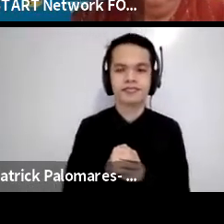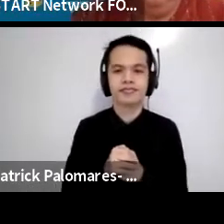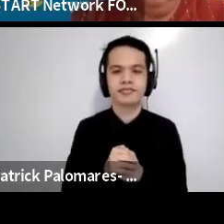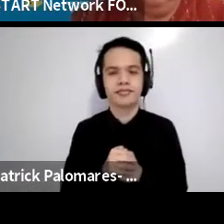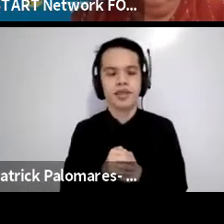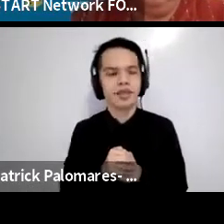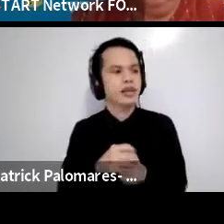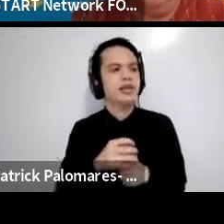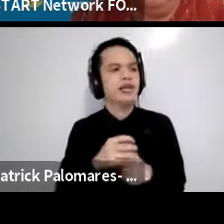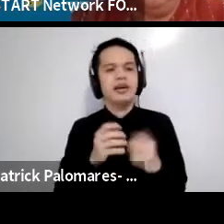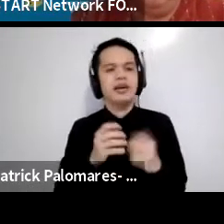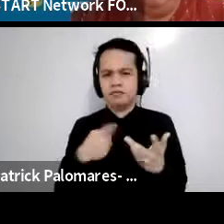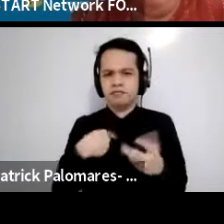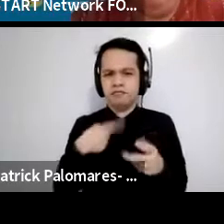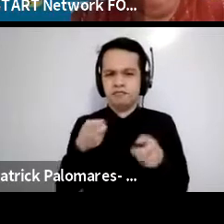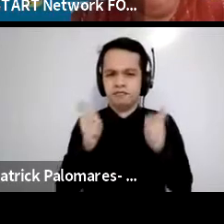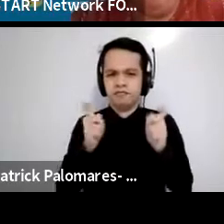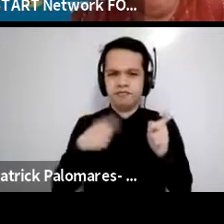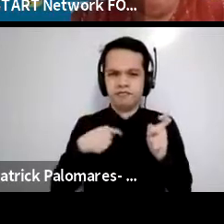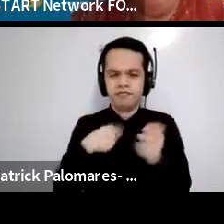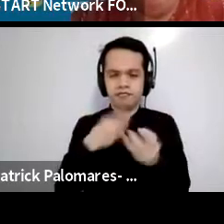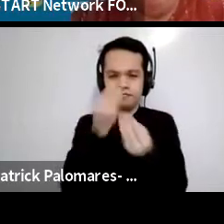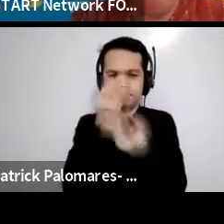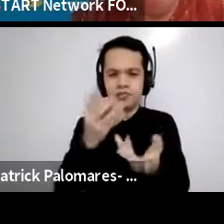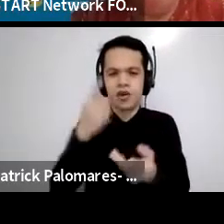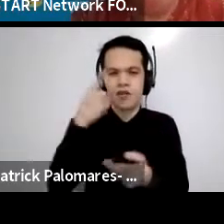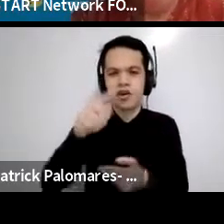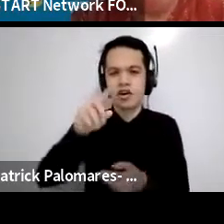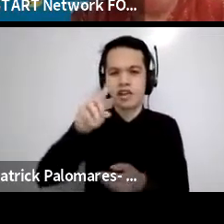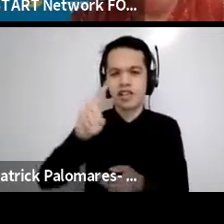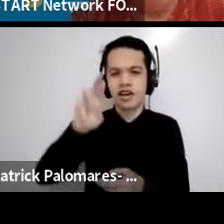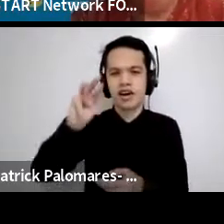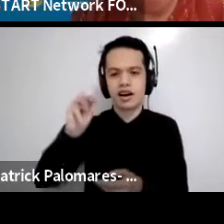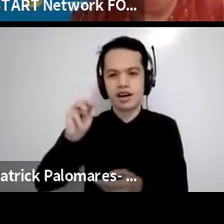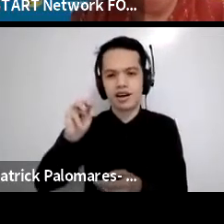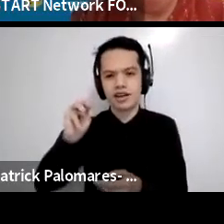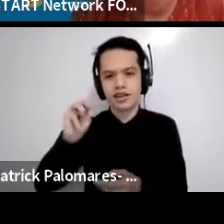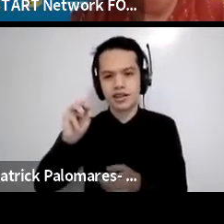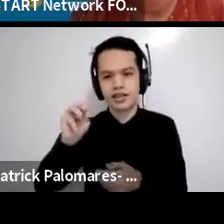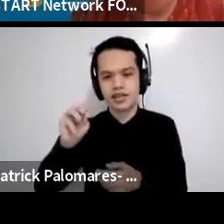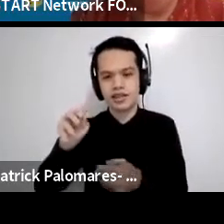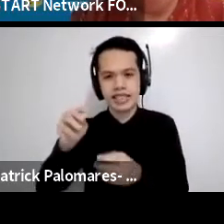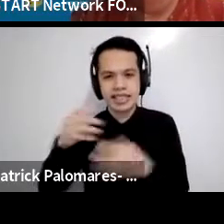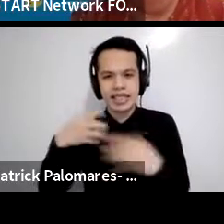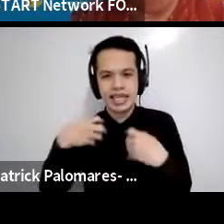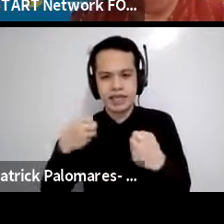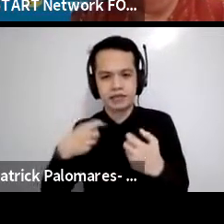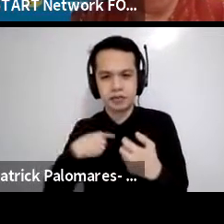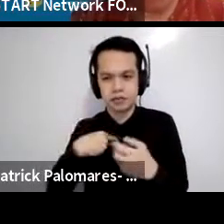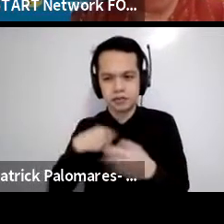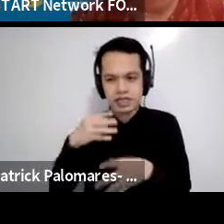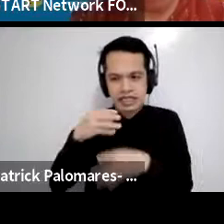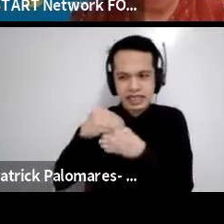Sorry. Yes, quickly on DRR and health, just to add to Ms. Jack,